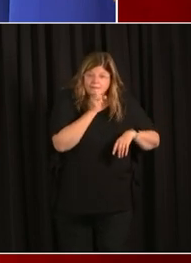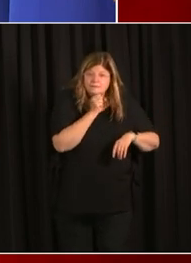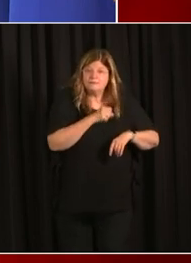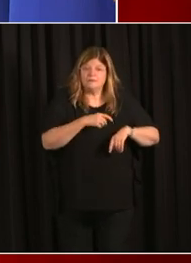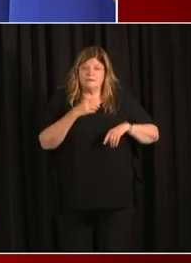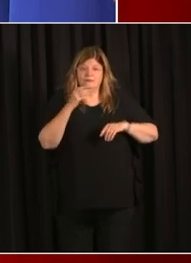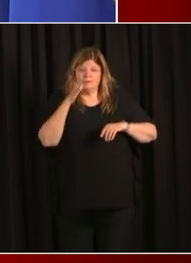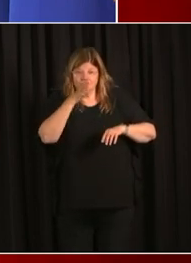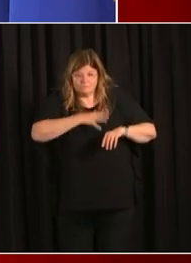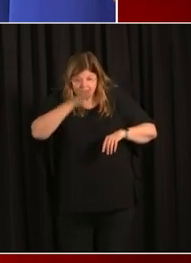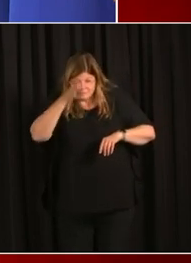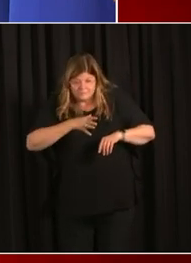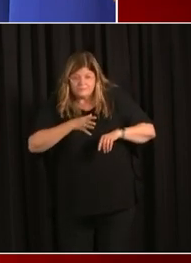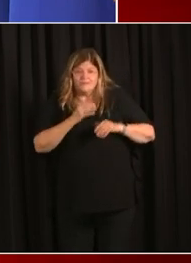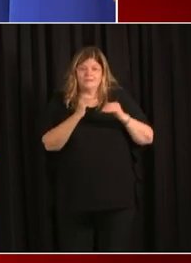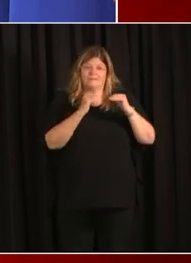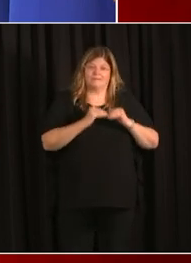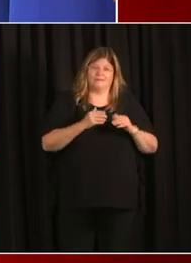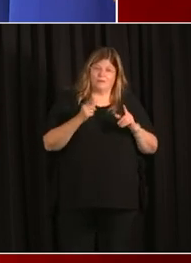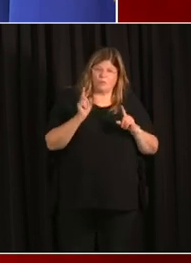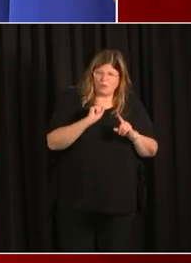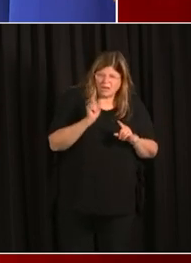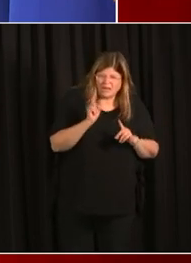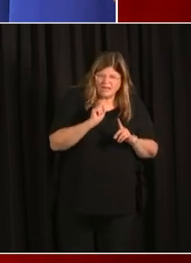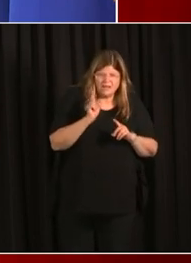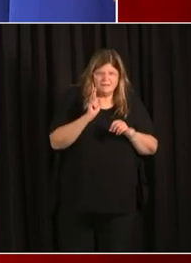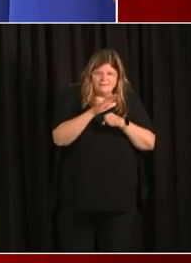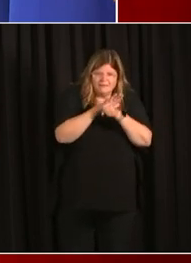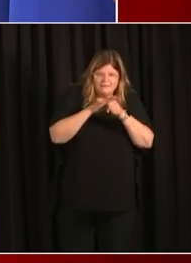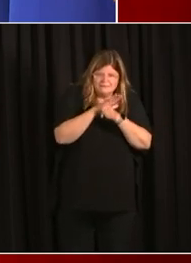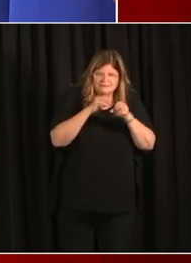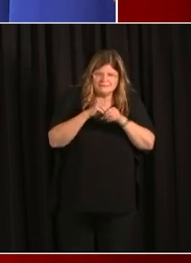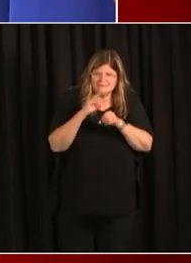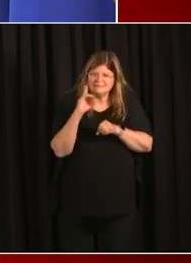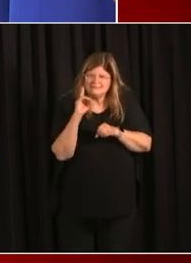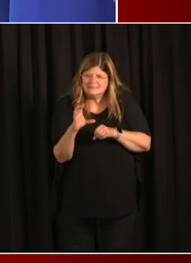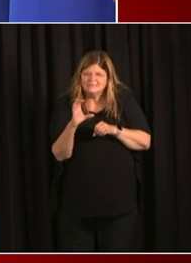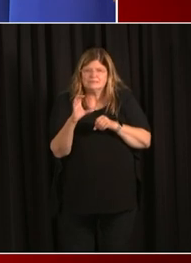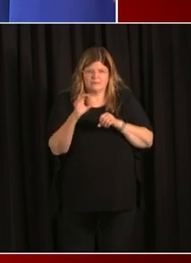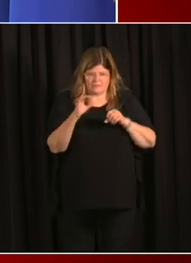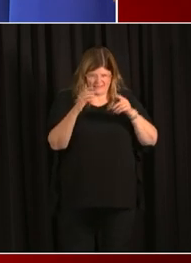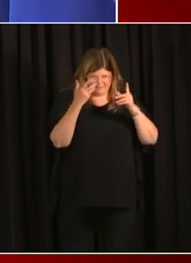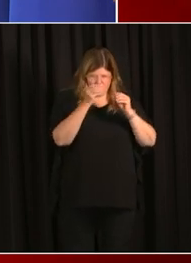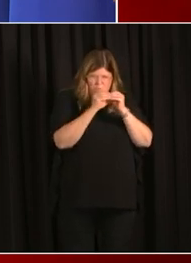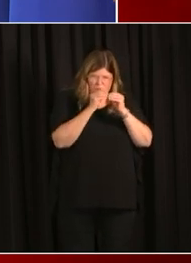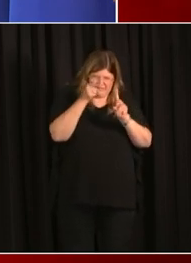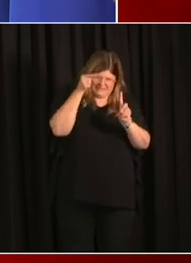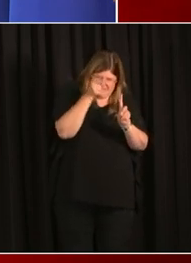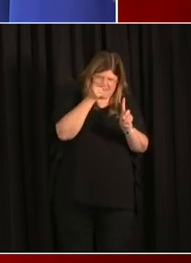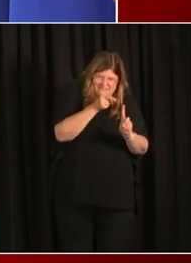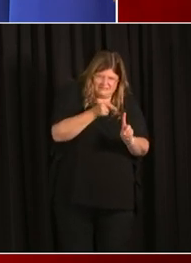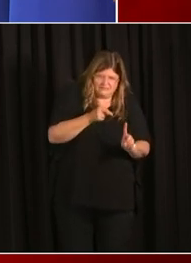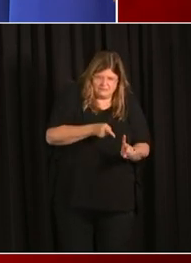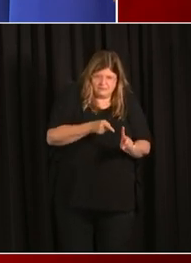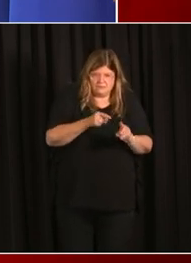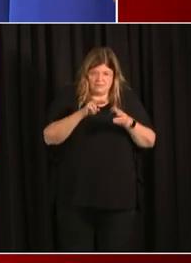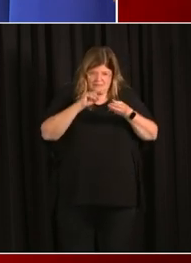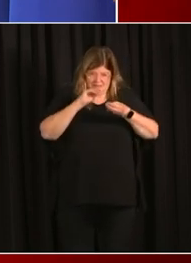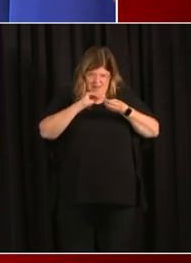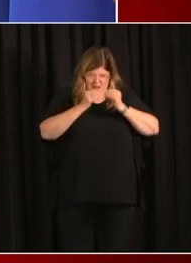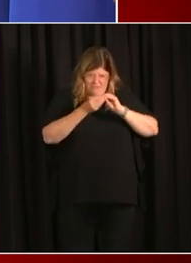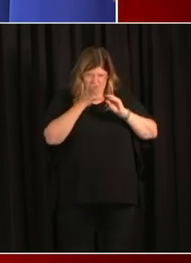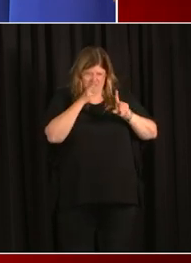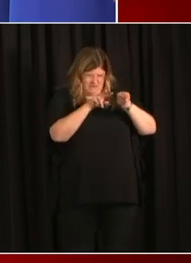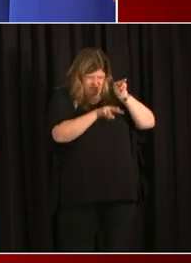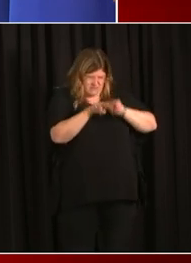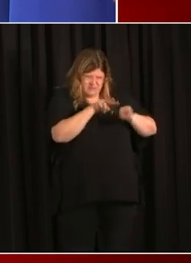where geographically people are impacted in the district. And we also use metrics to help us understand how